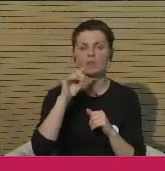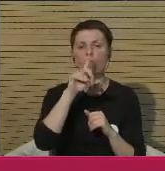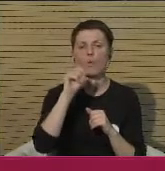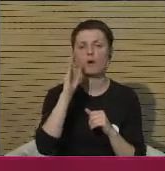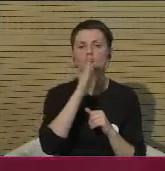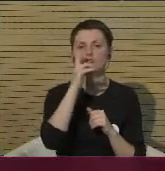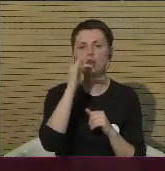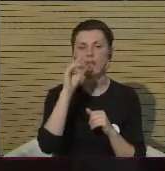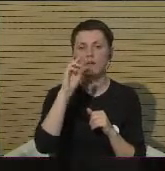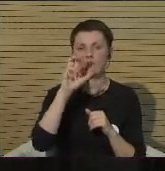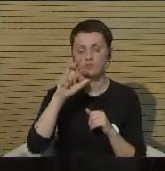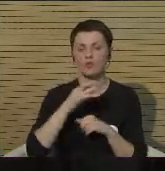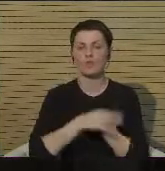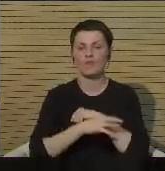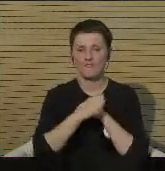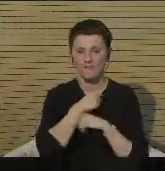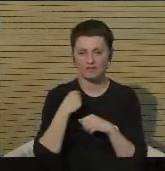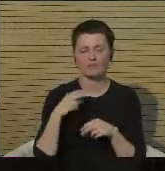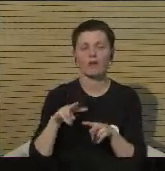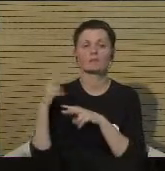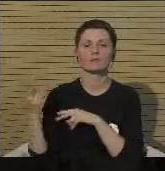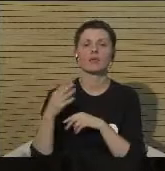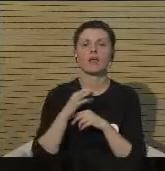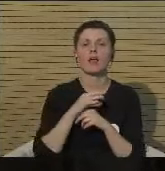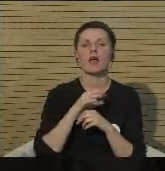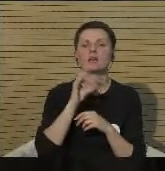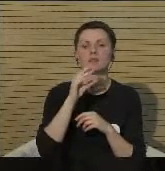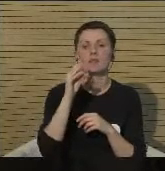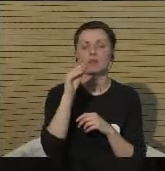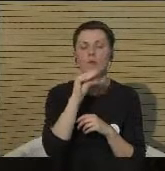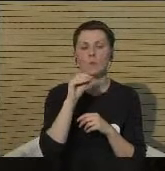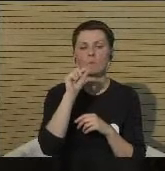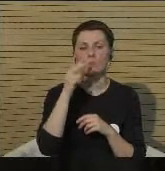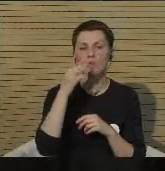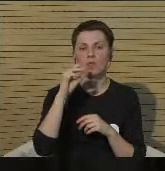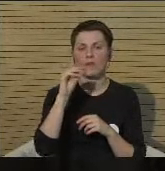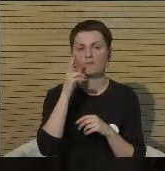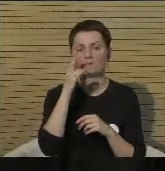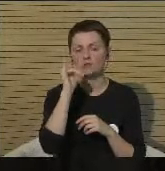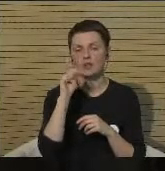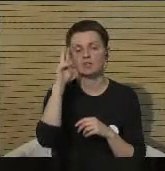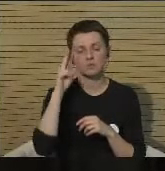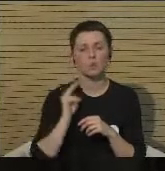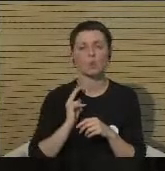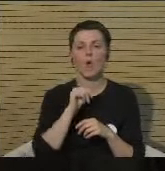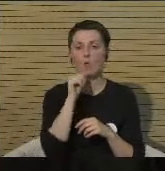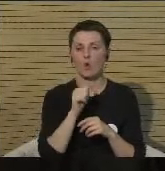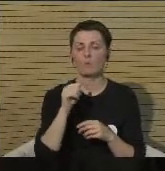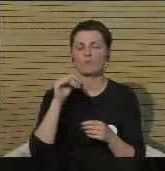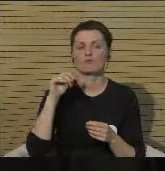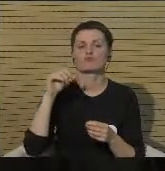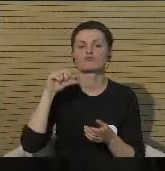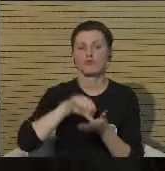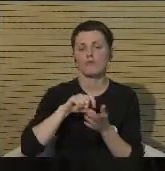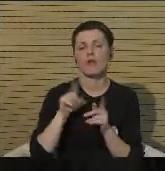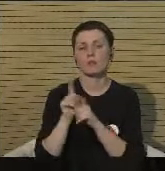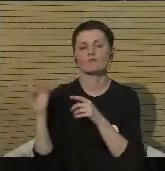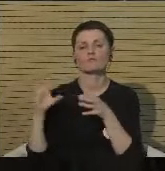have Professor Hubert Łaszkiewicz representing University of Warsaw, and Tomasz Stępniewski